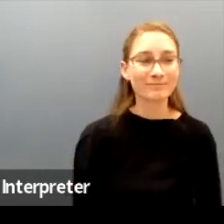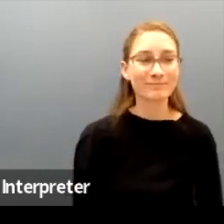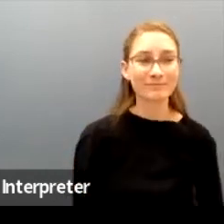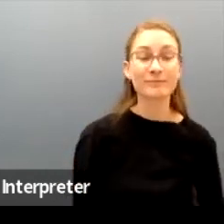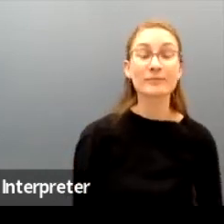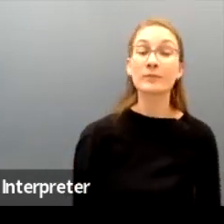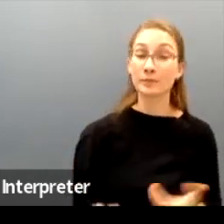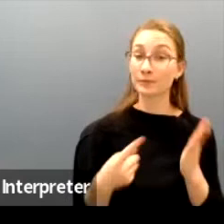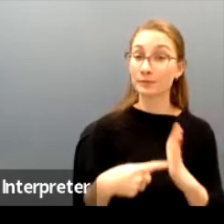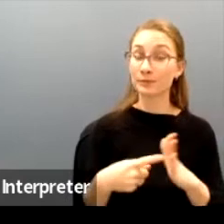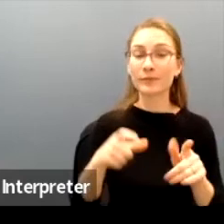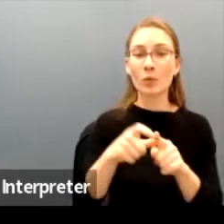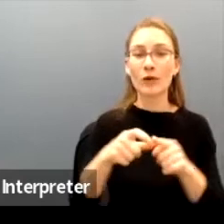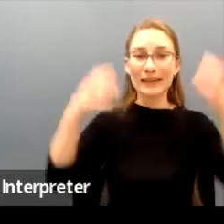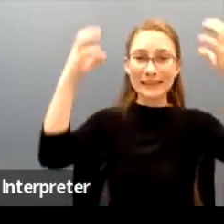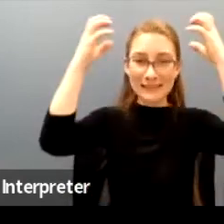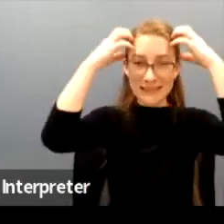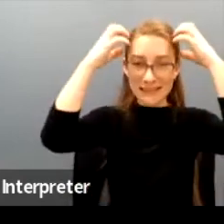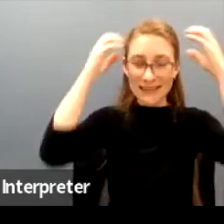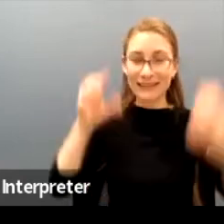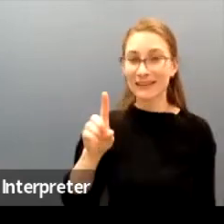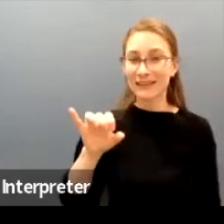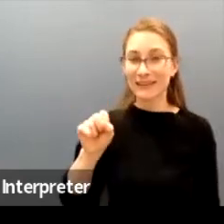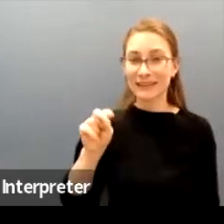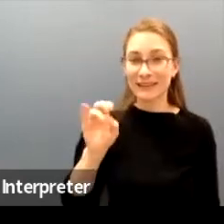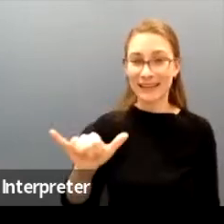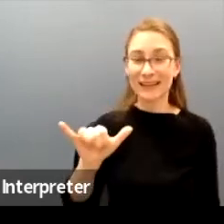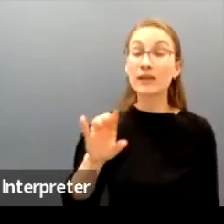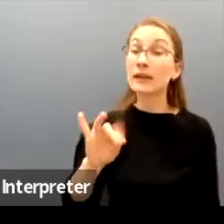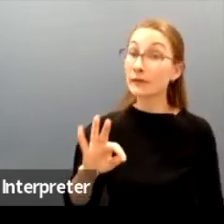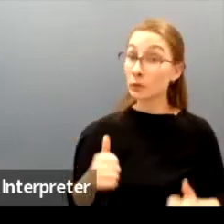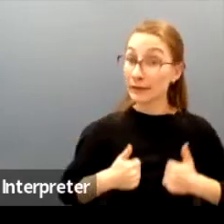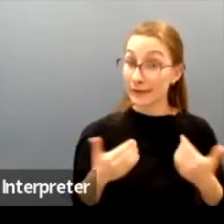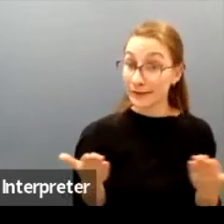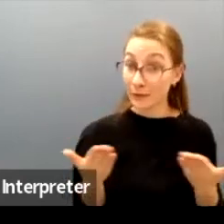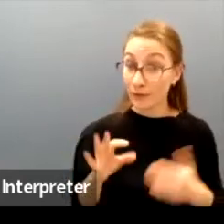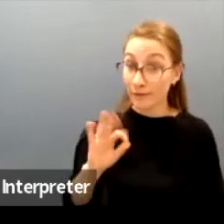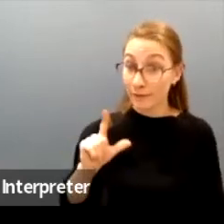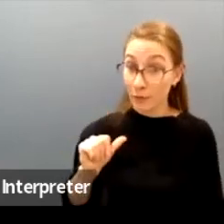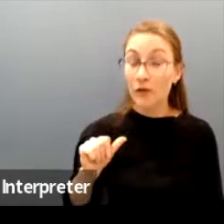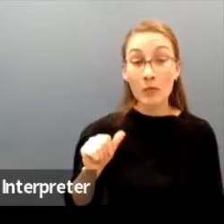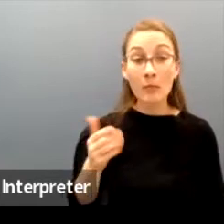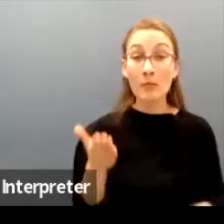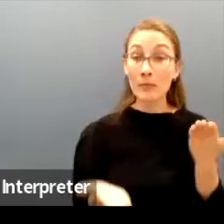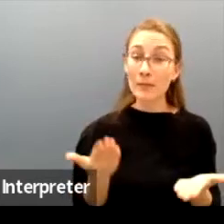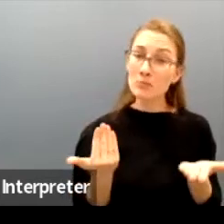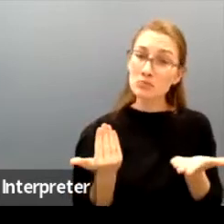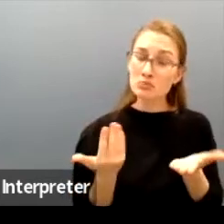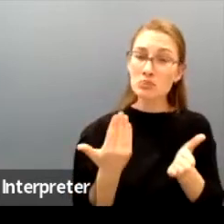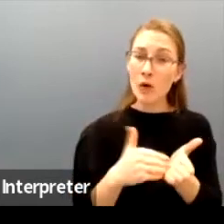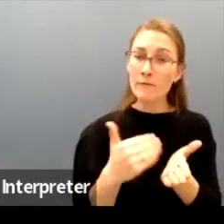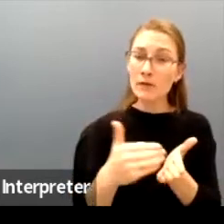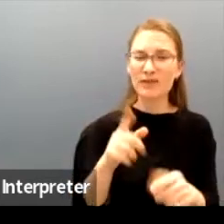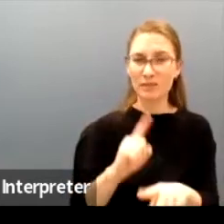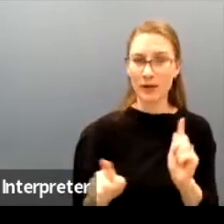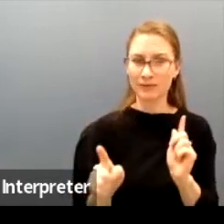word Disney? Now, if you live in Florida, probably maybe a little more frequent than for someone who lives in Maine, but you don't really